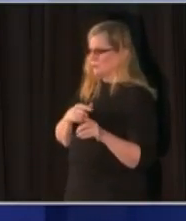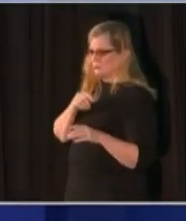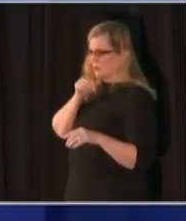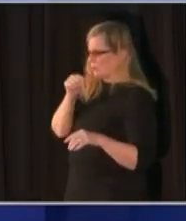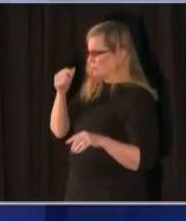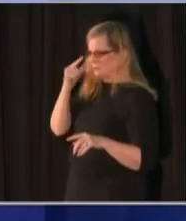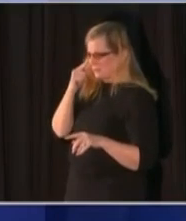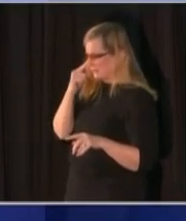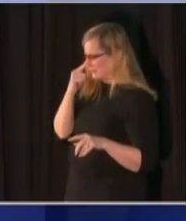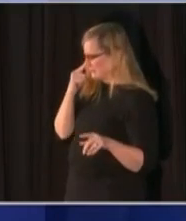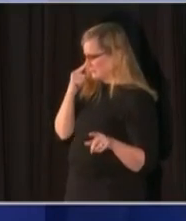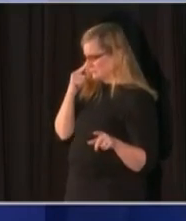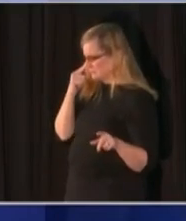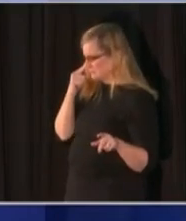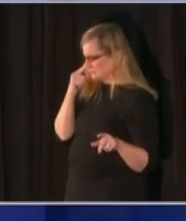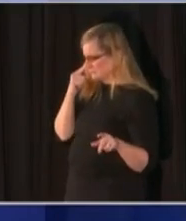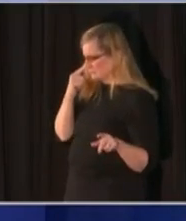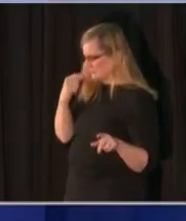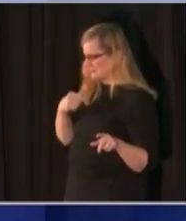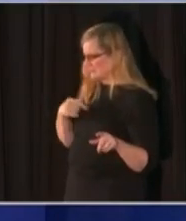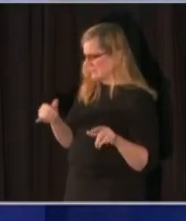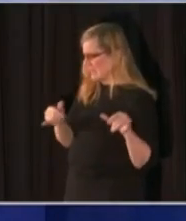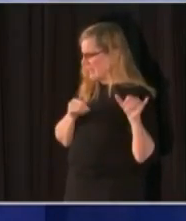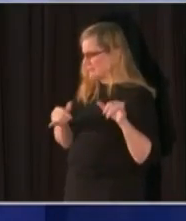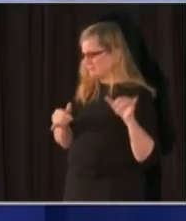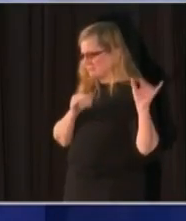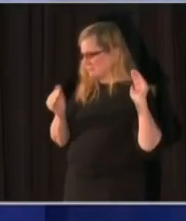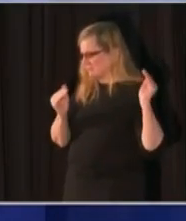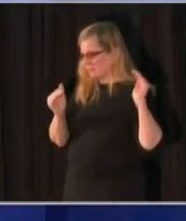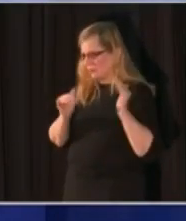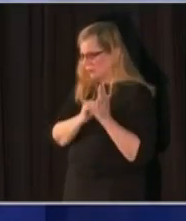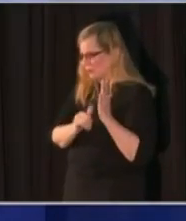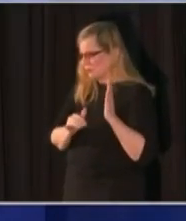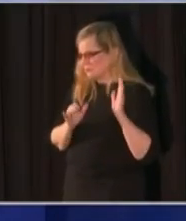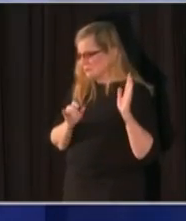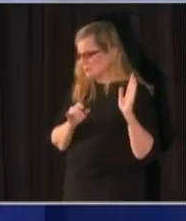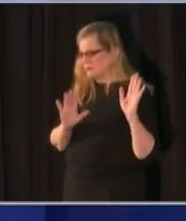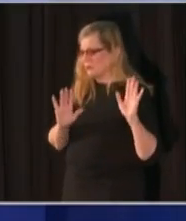the same kind of calendar period. That's not the right way to say it.